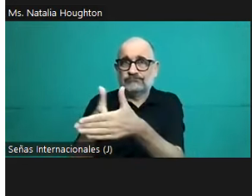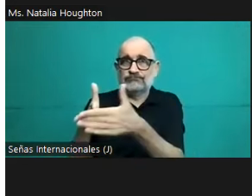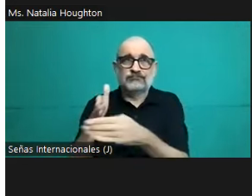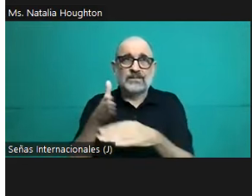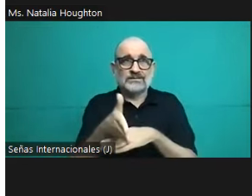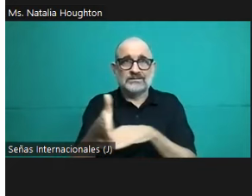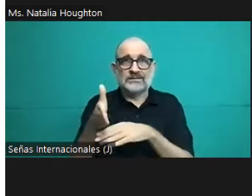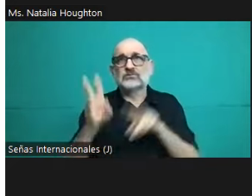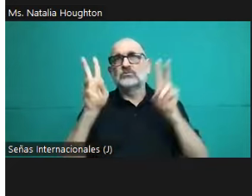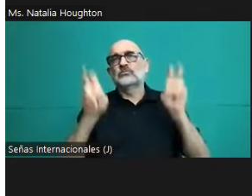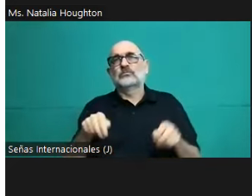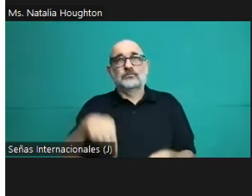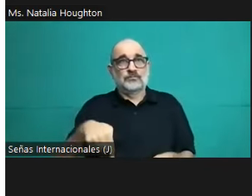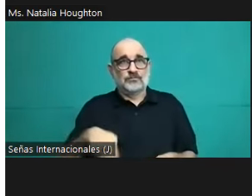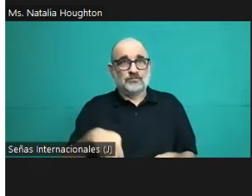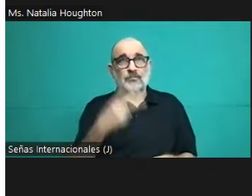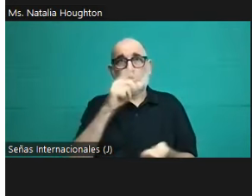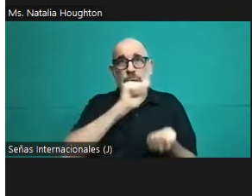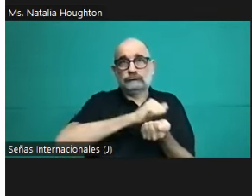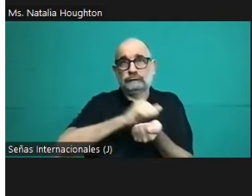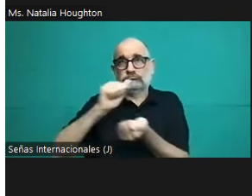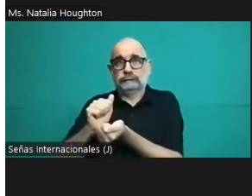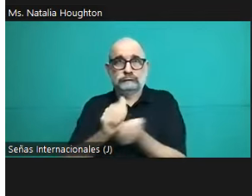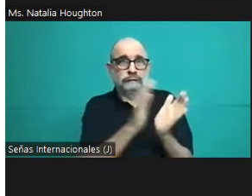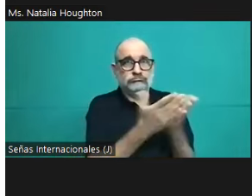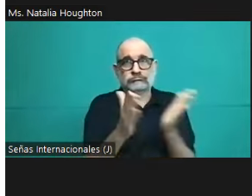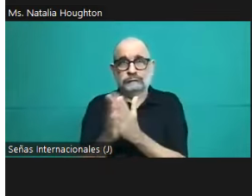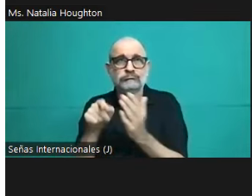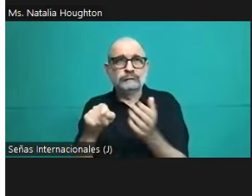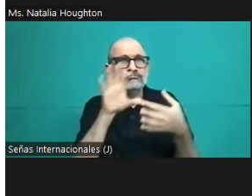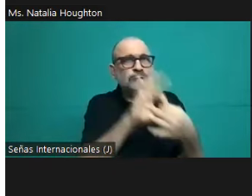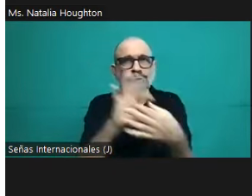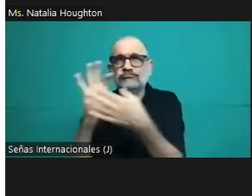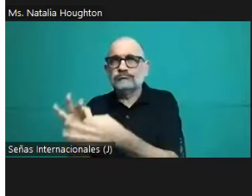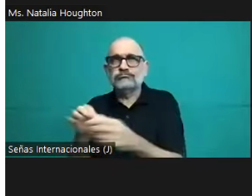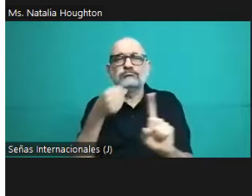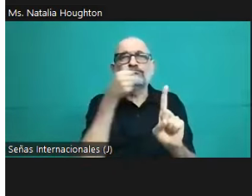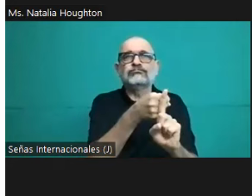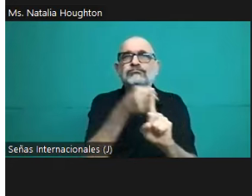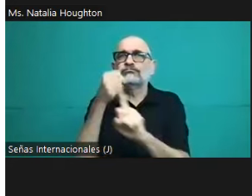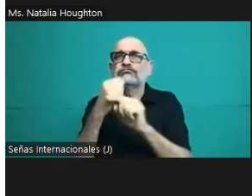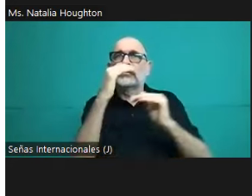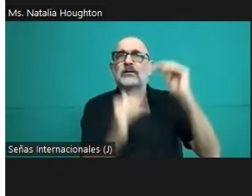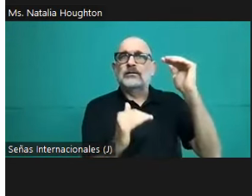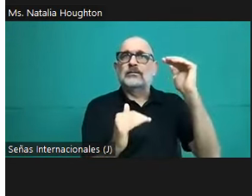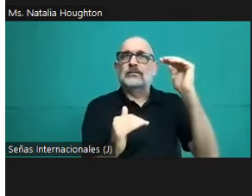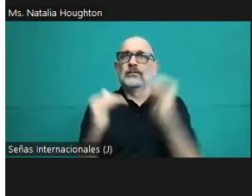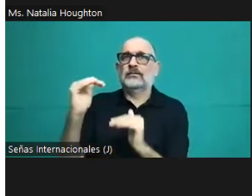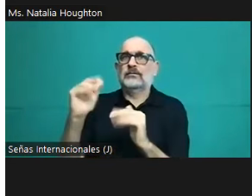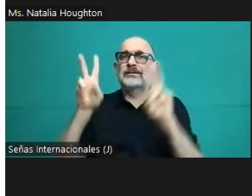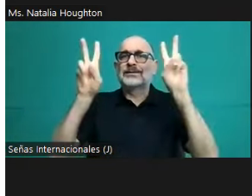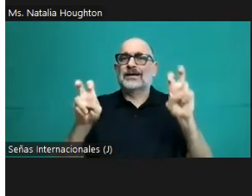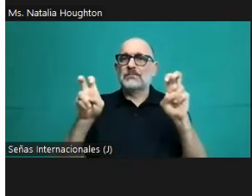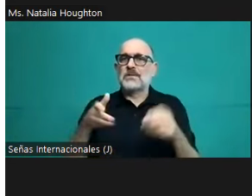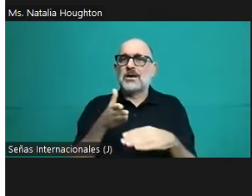to do with the impact of inequality, because apart from recognizing the weight of the